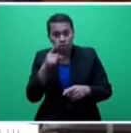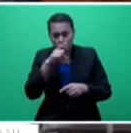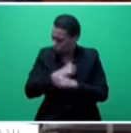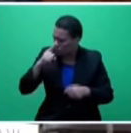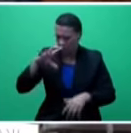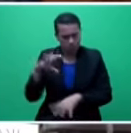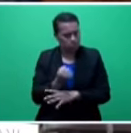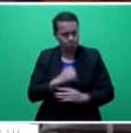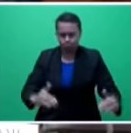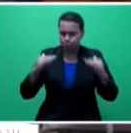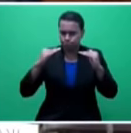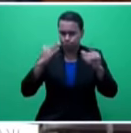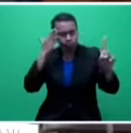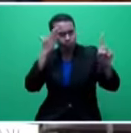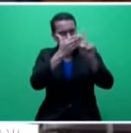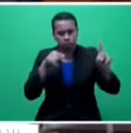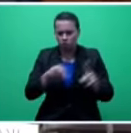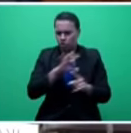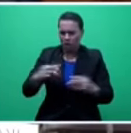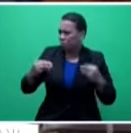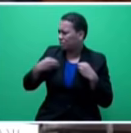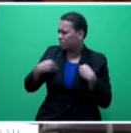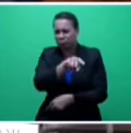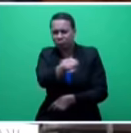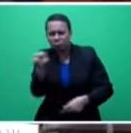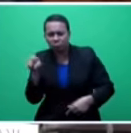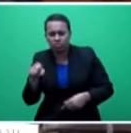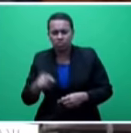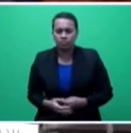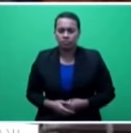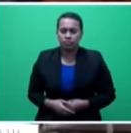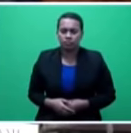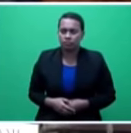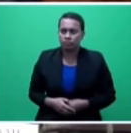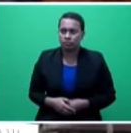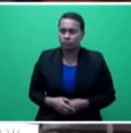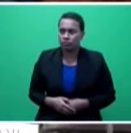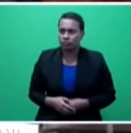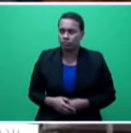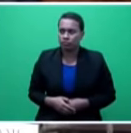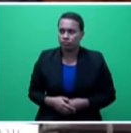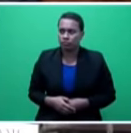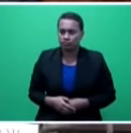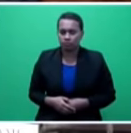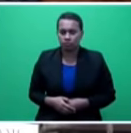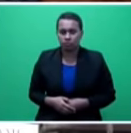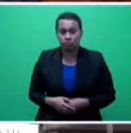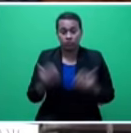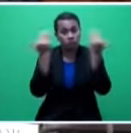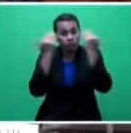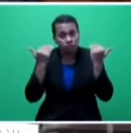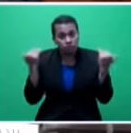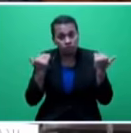are already rich and have a reserve to cushion them from the impact of the crisis. Mr. Speaker, sir, let